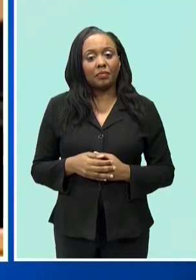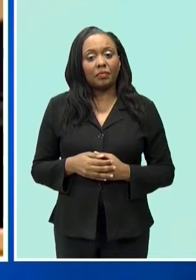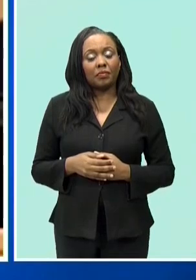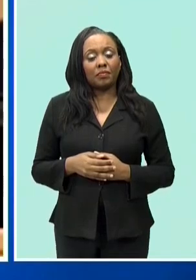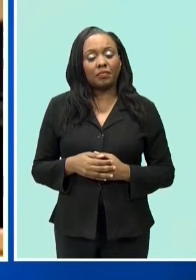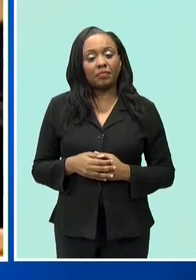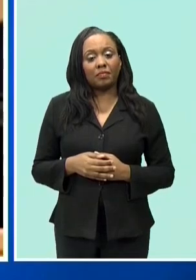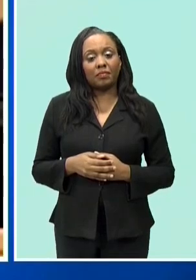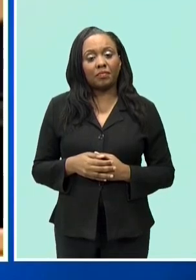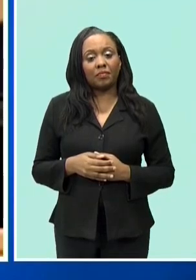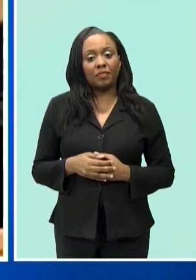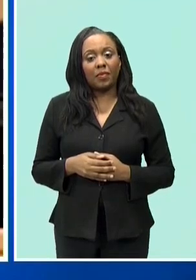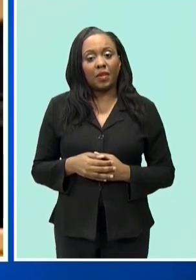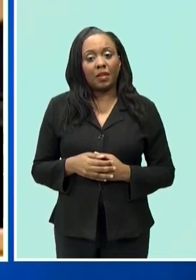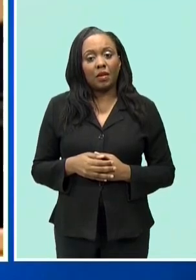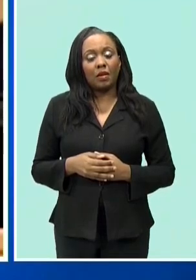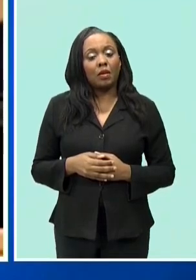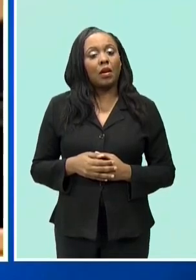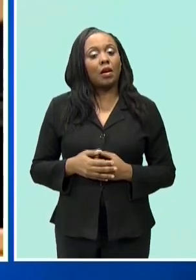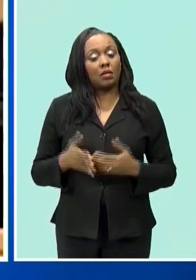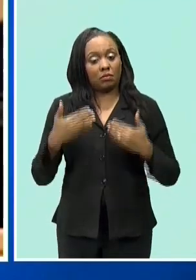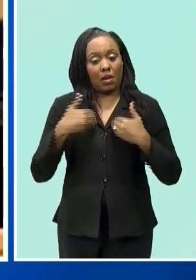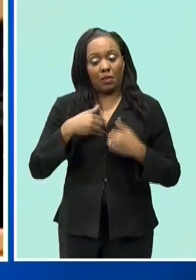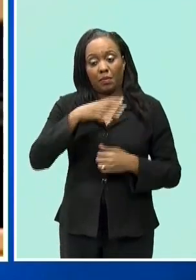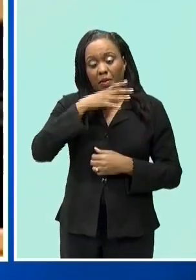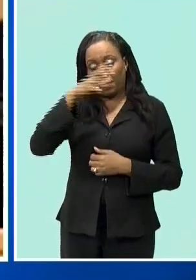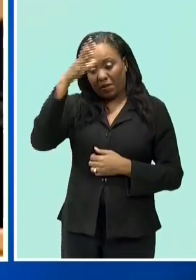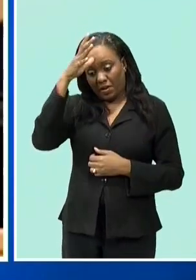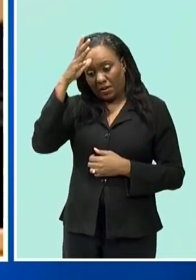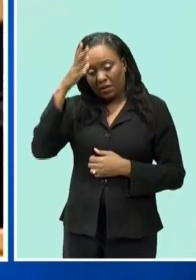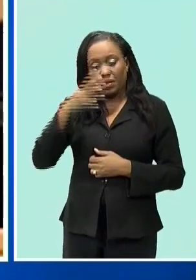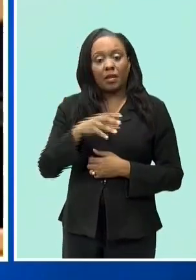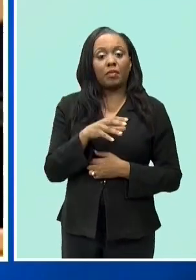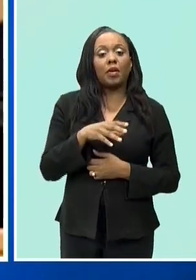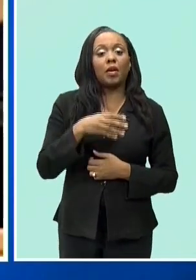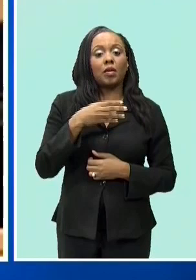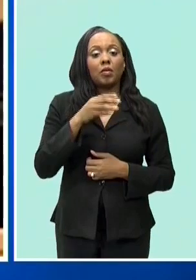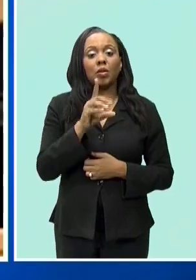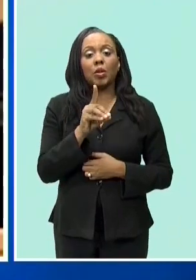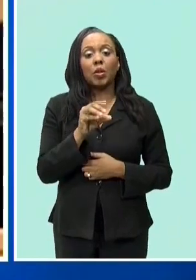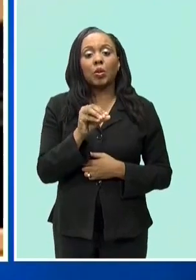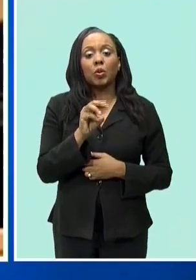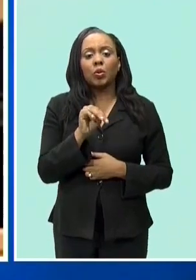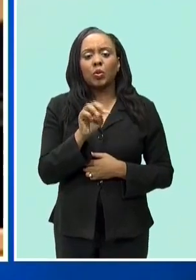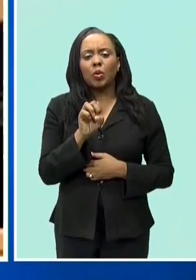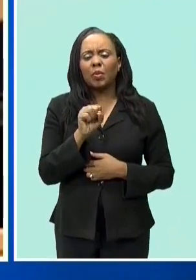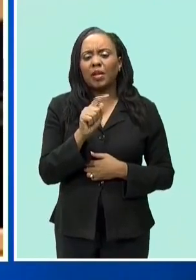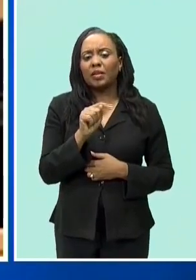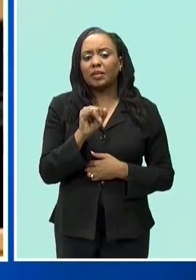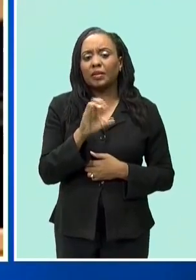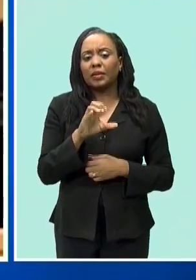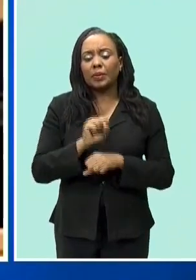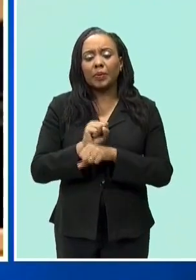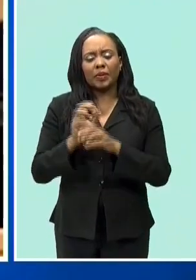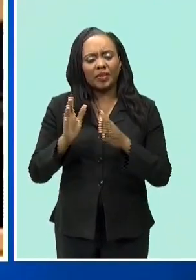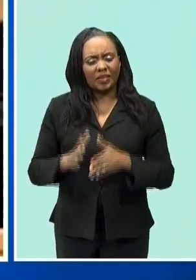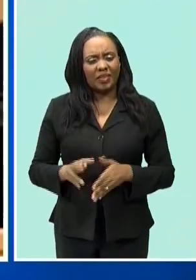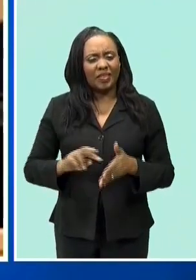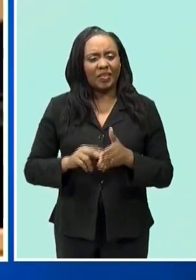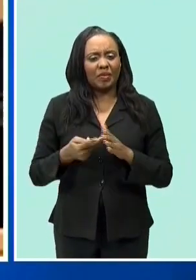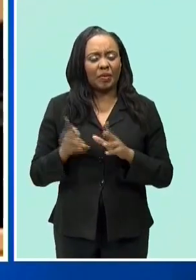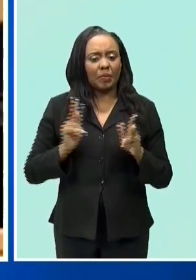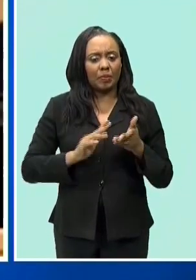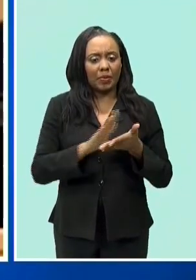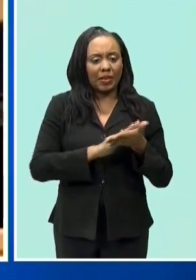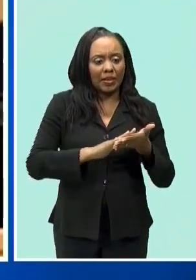to domestic workers, and irrespective of their circumstances of birth, have risen to make